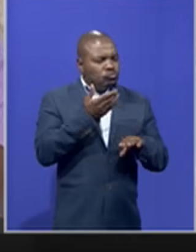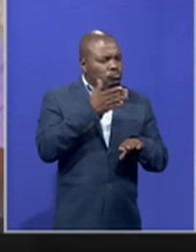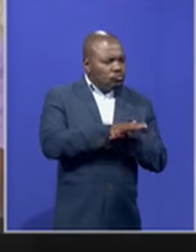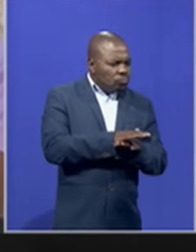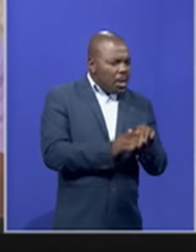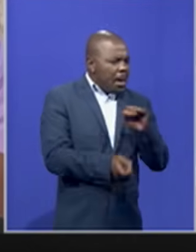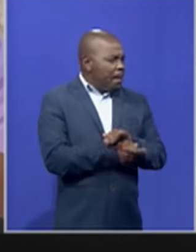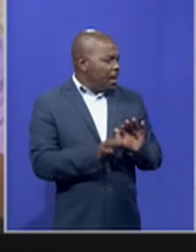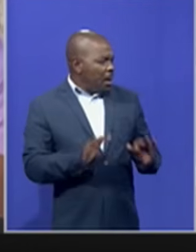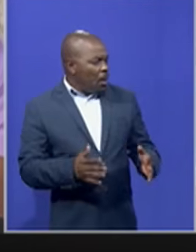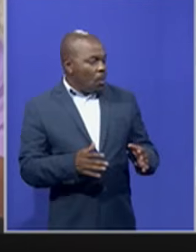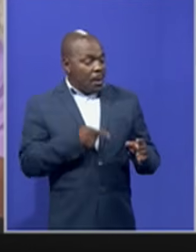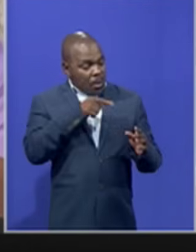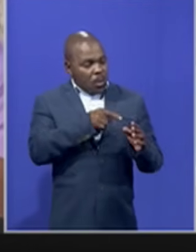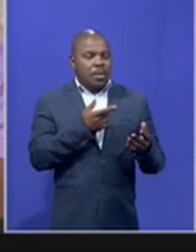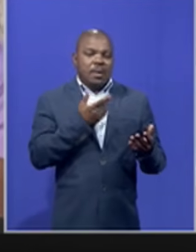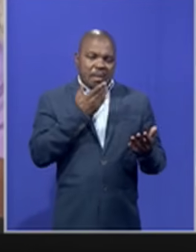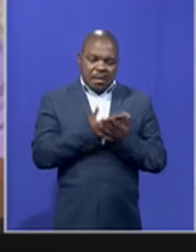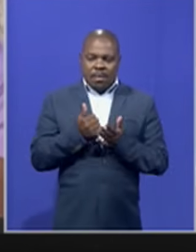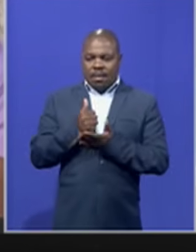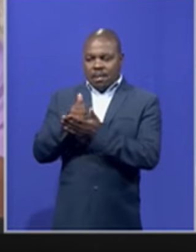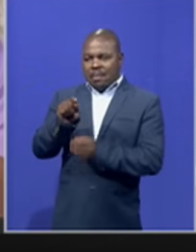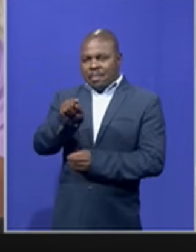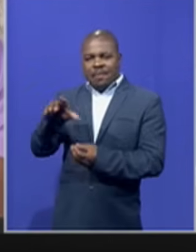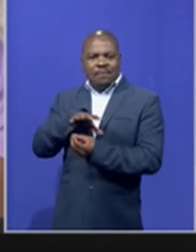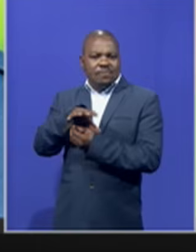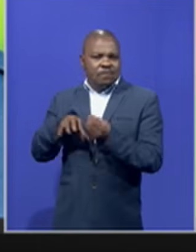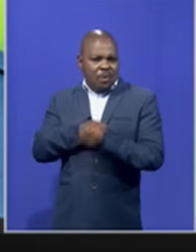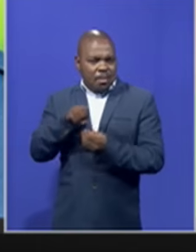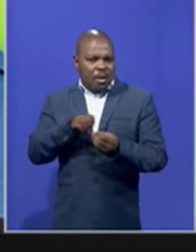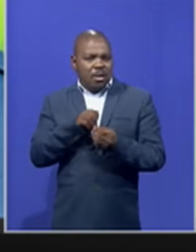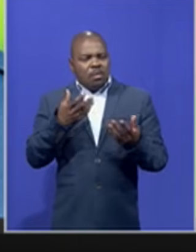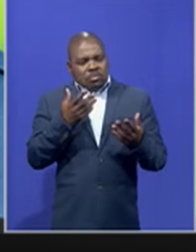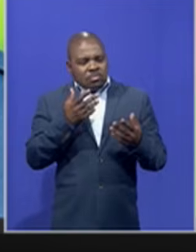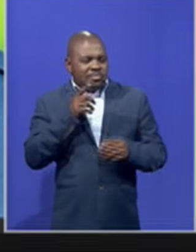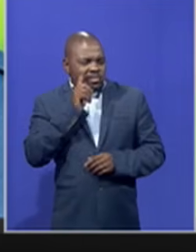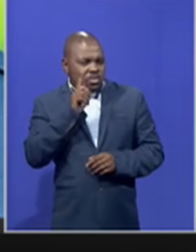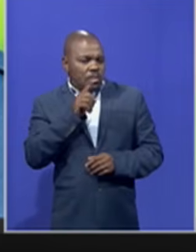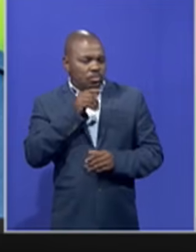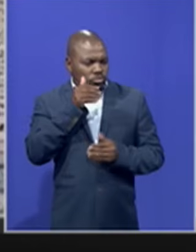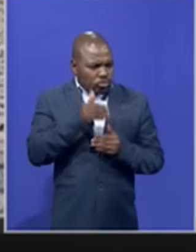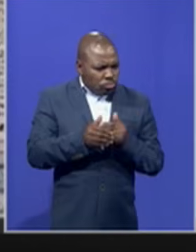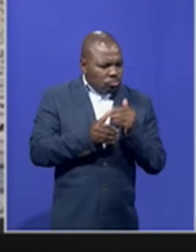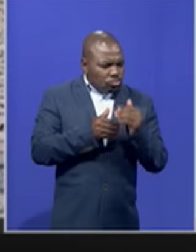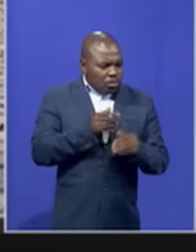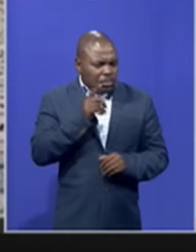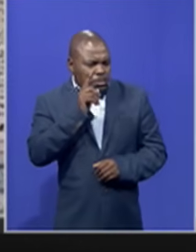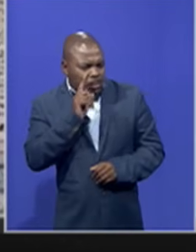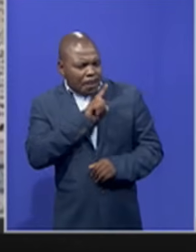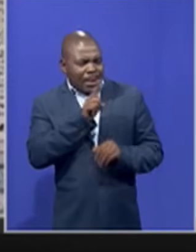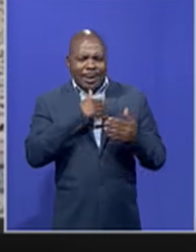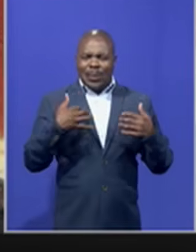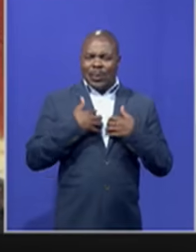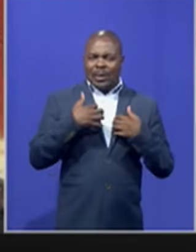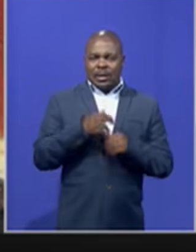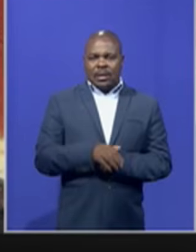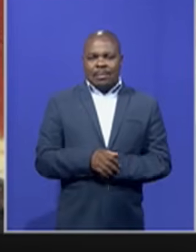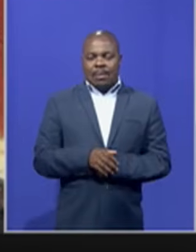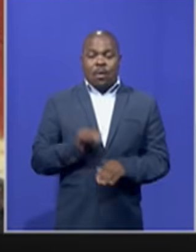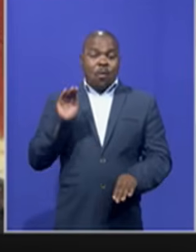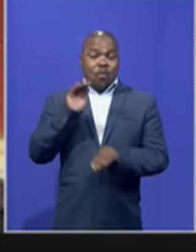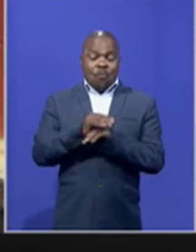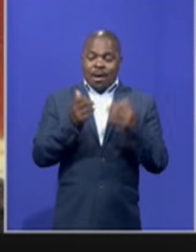lefu e etsa hore malapa a bafu ba tlale dipelaelo ka mehato e latelwang nyeweng ena. Ho se ho fitile